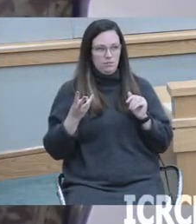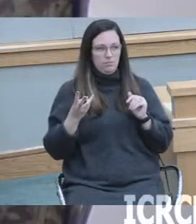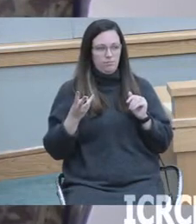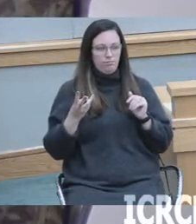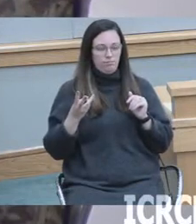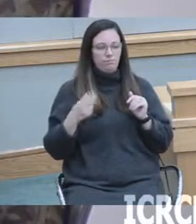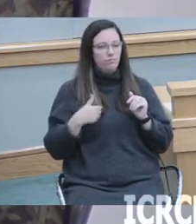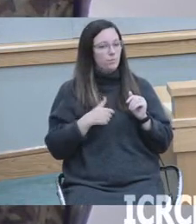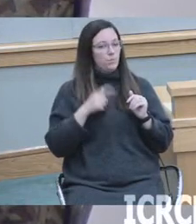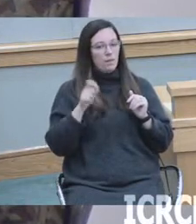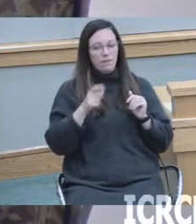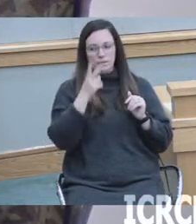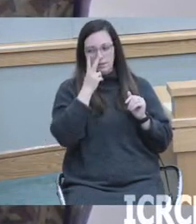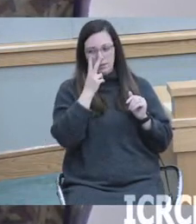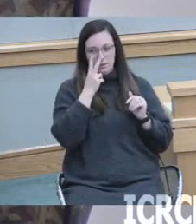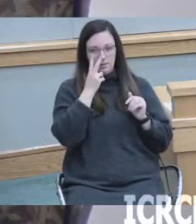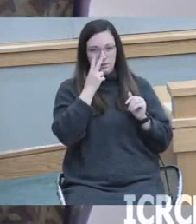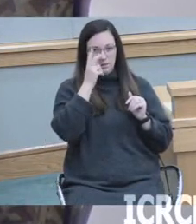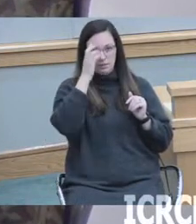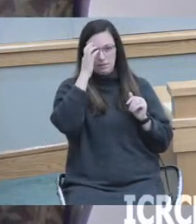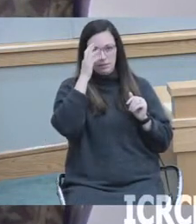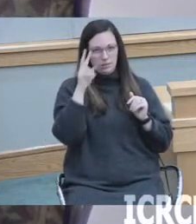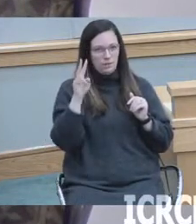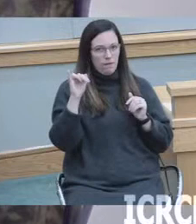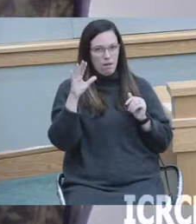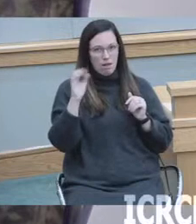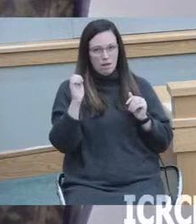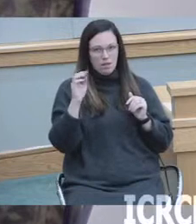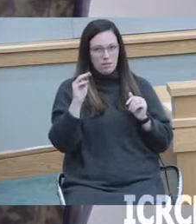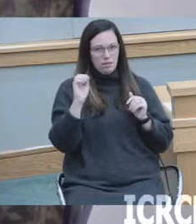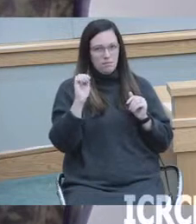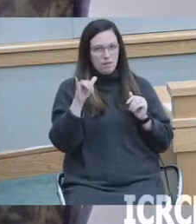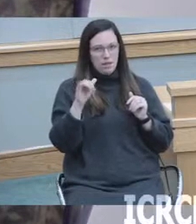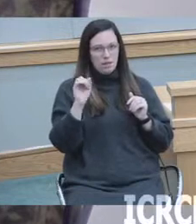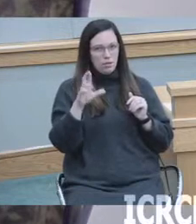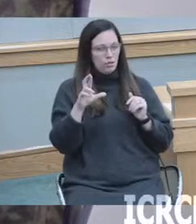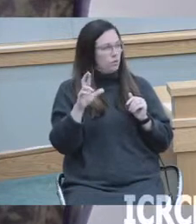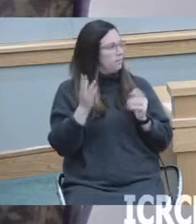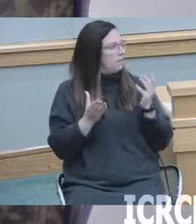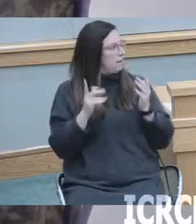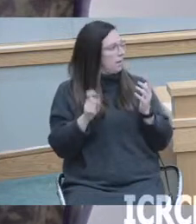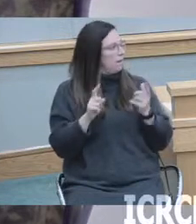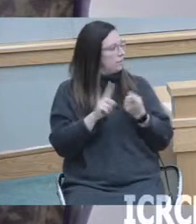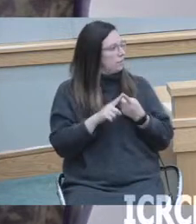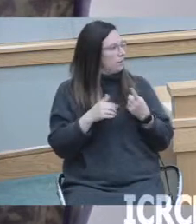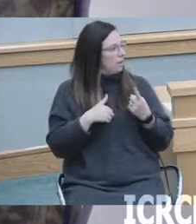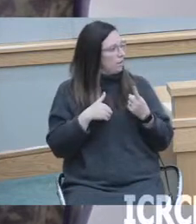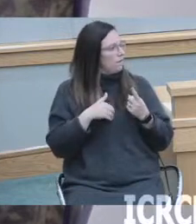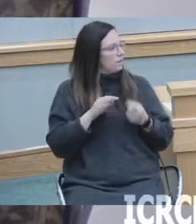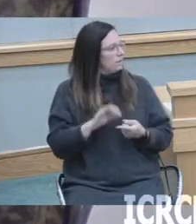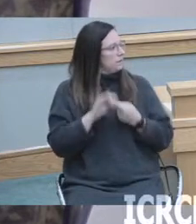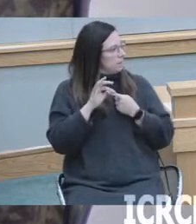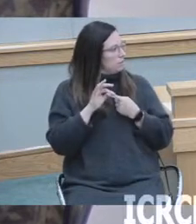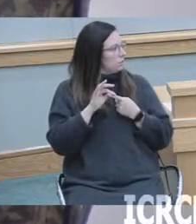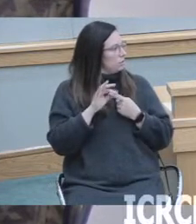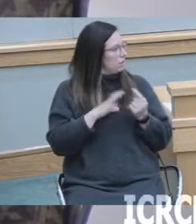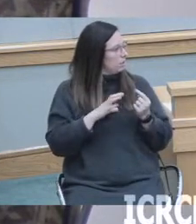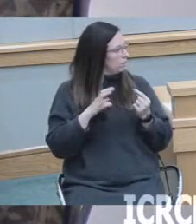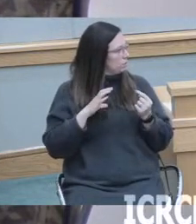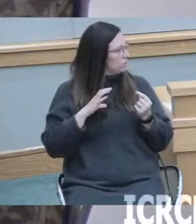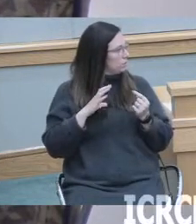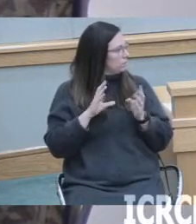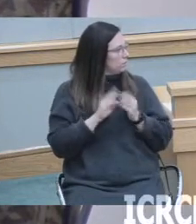we'll just have to see. The vice mayor may have to have the special council meeting during that interim time.